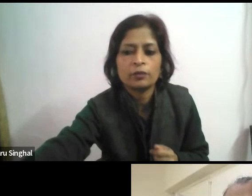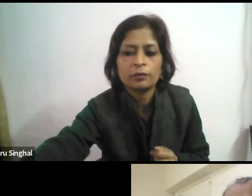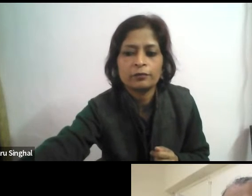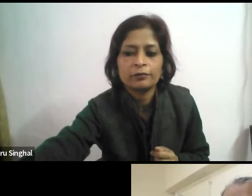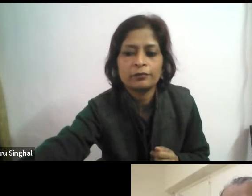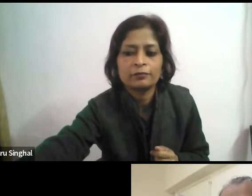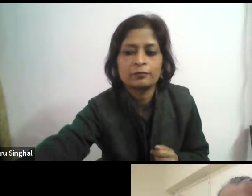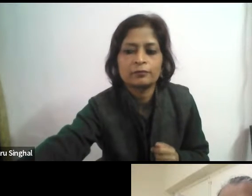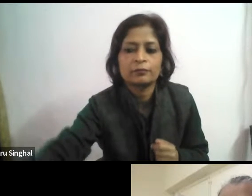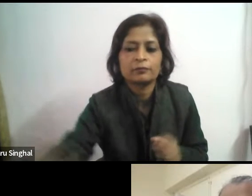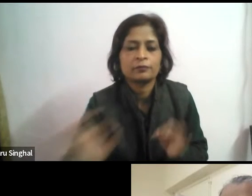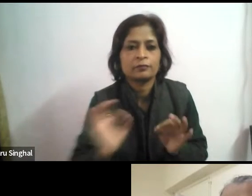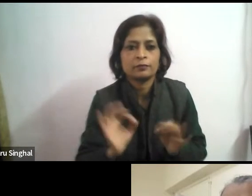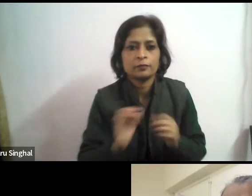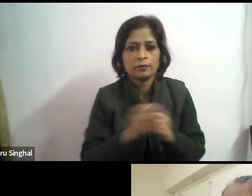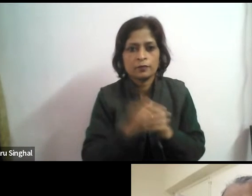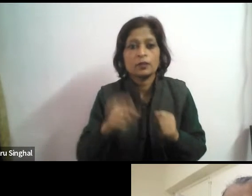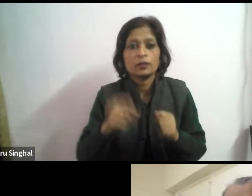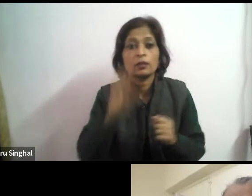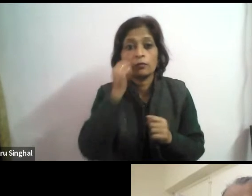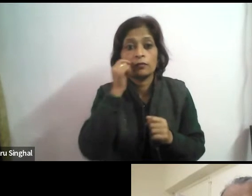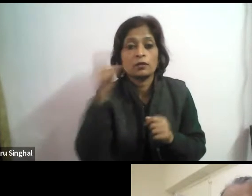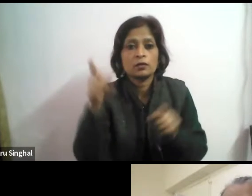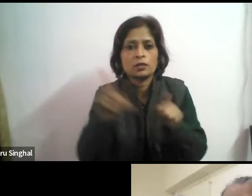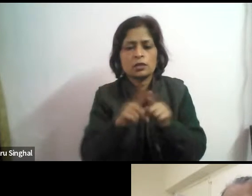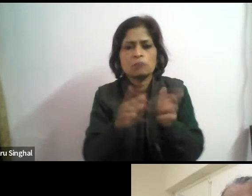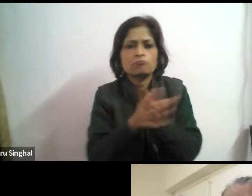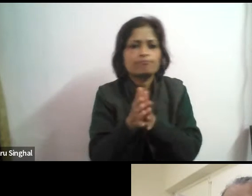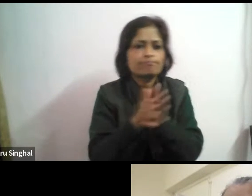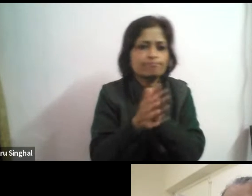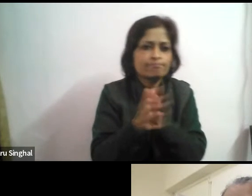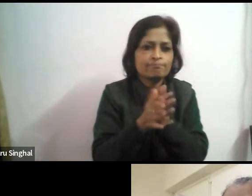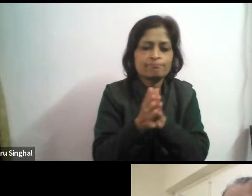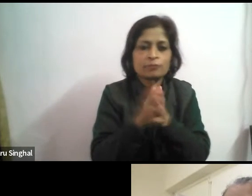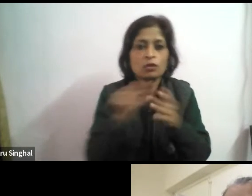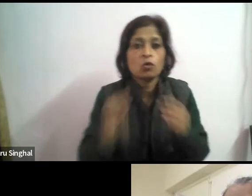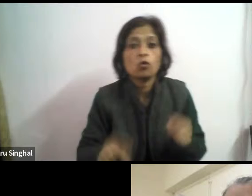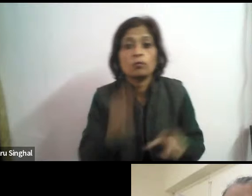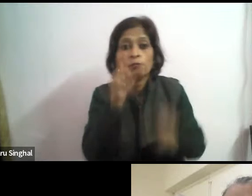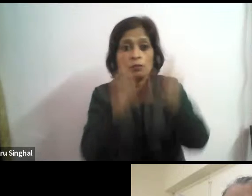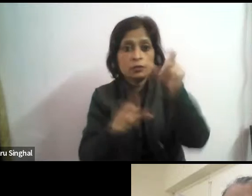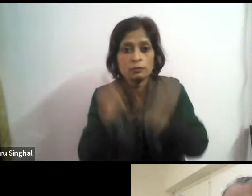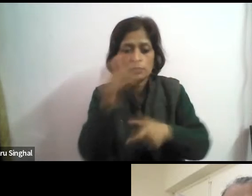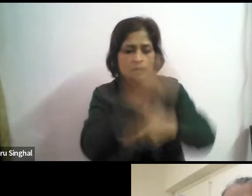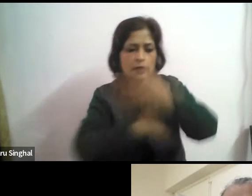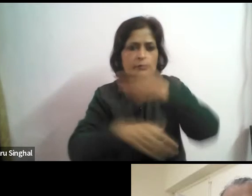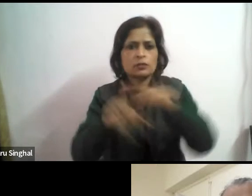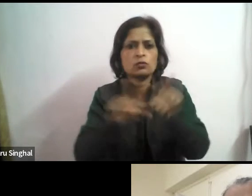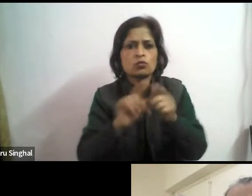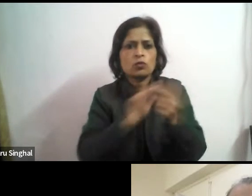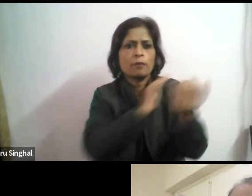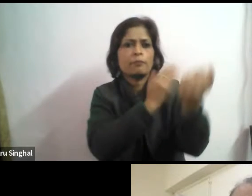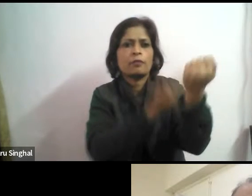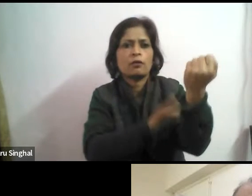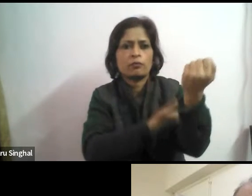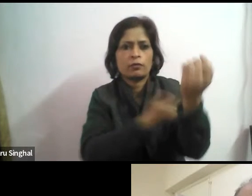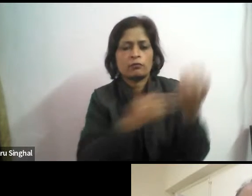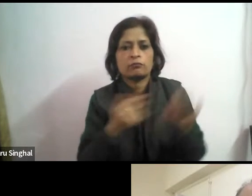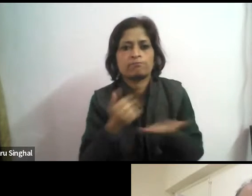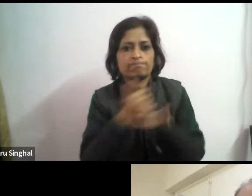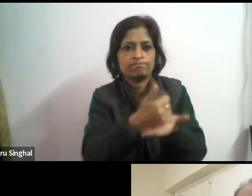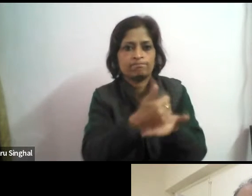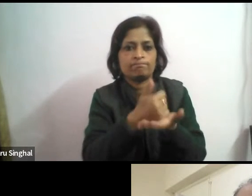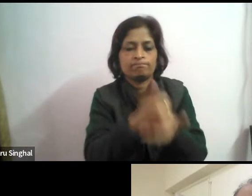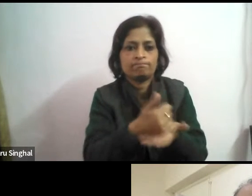rehabilitation. Dr. Das is passionately driven for empowerment, inclusion, quality of life, and empathetic